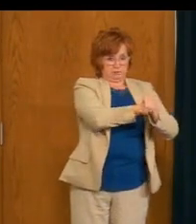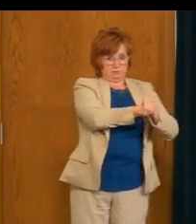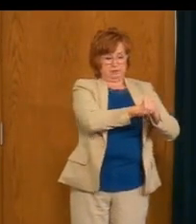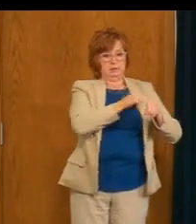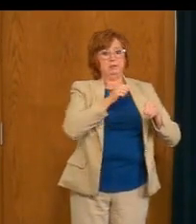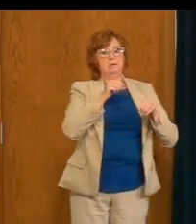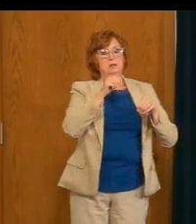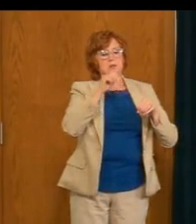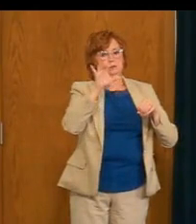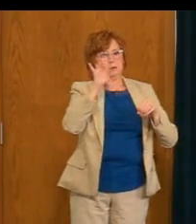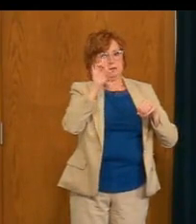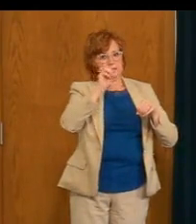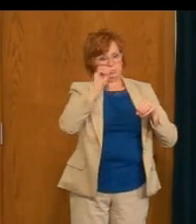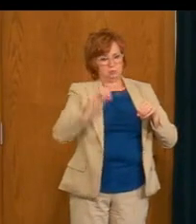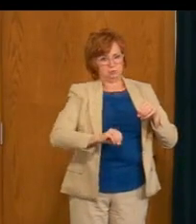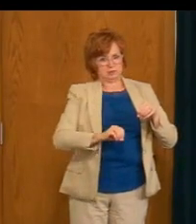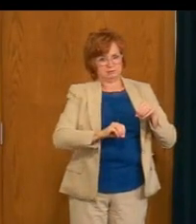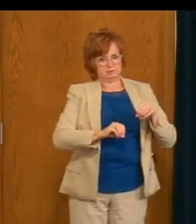of their first dose.